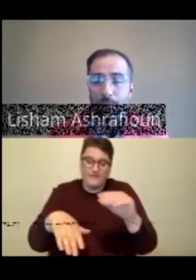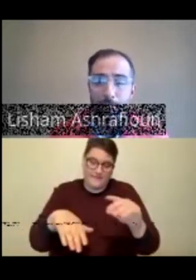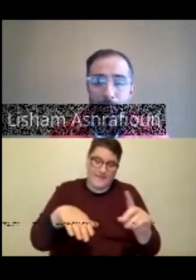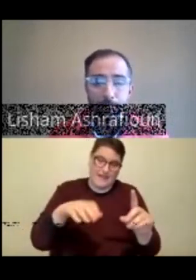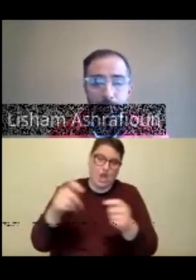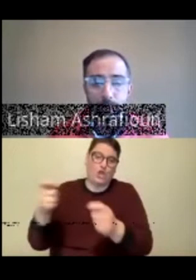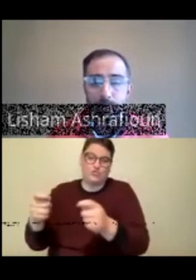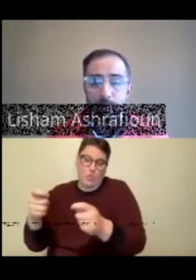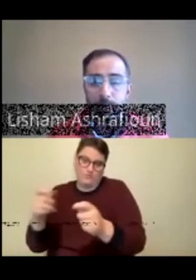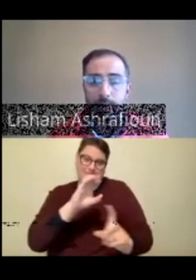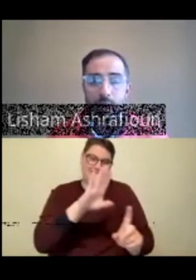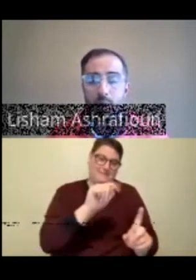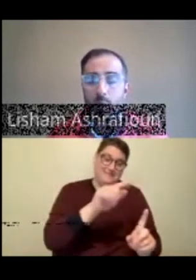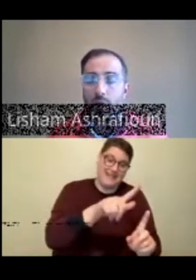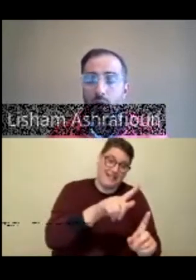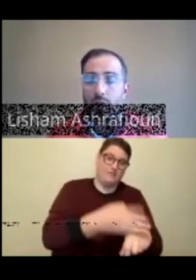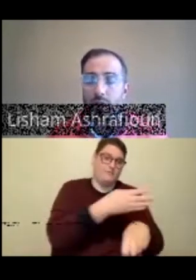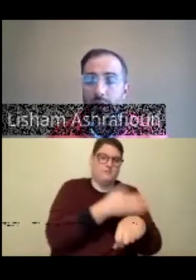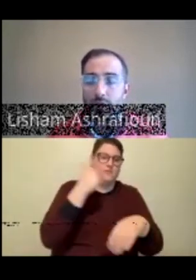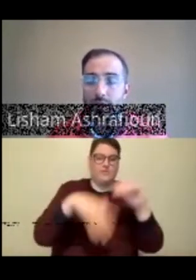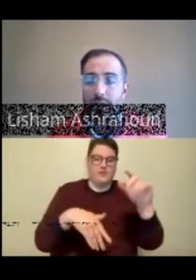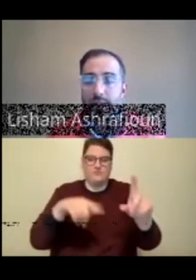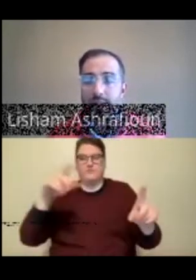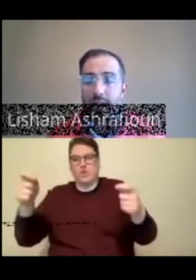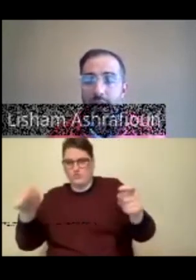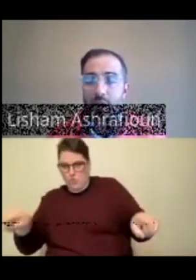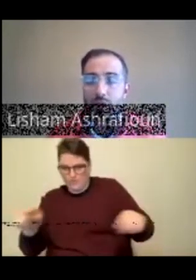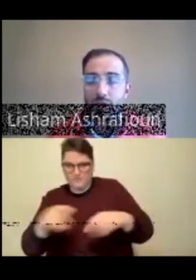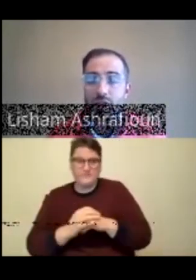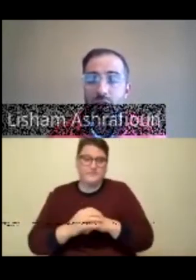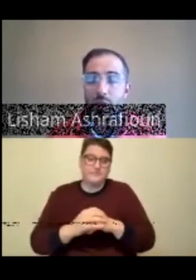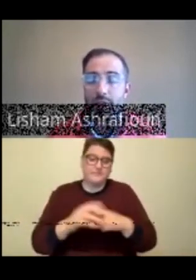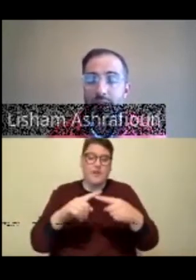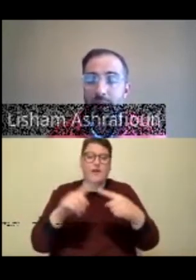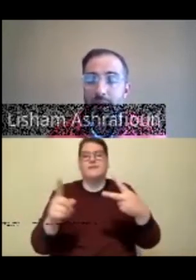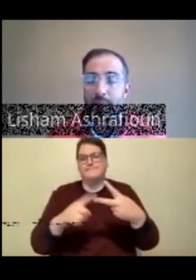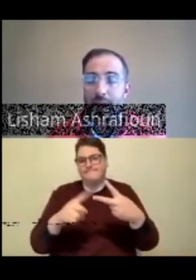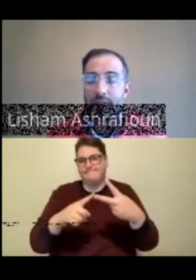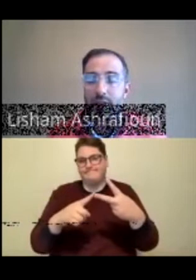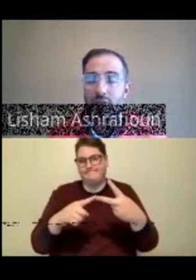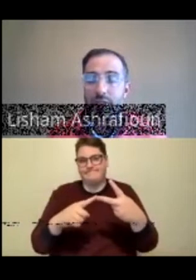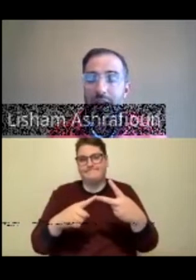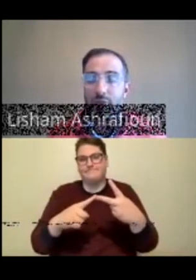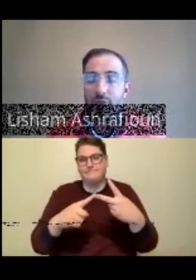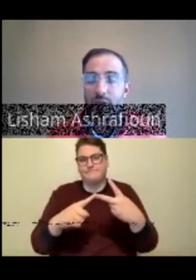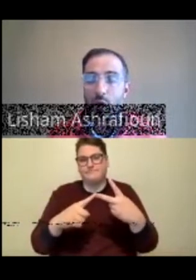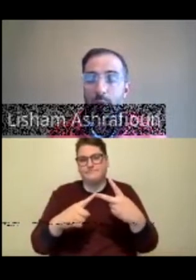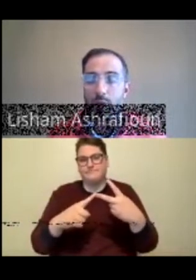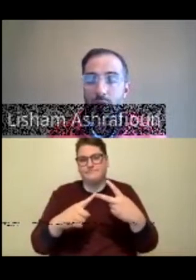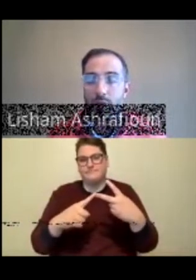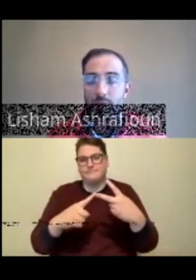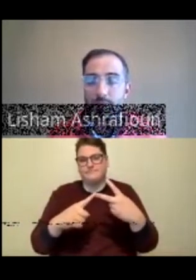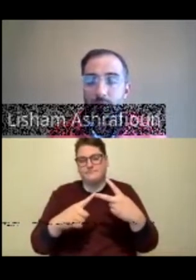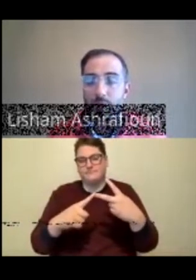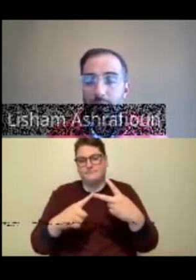control. And then we are also interested in seeing how changing loneliness may impact the trajectory of